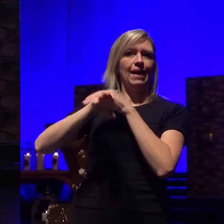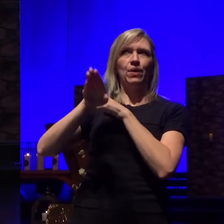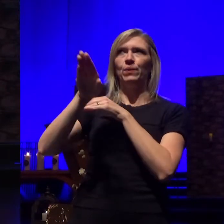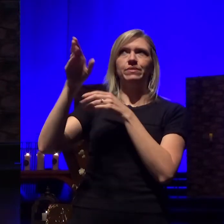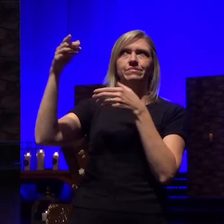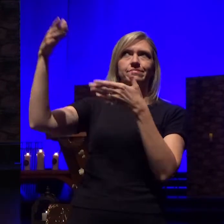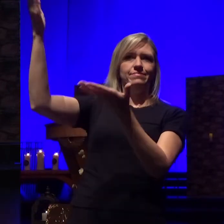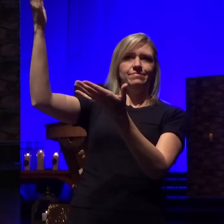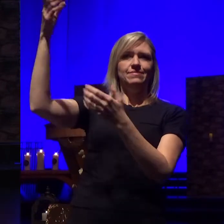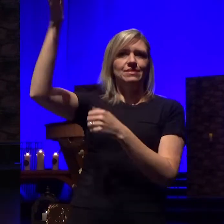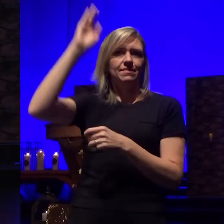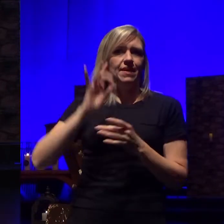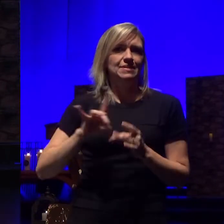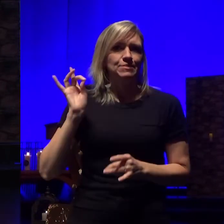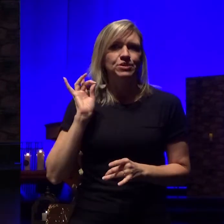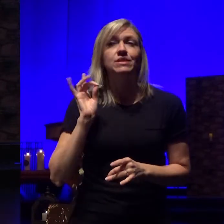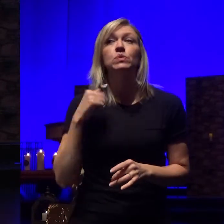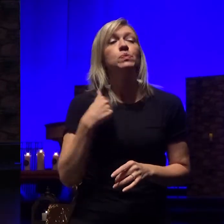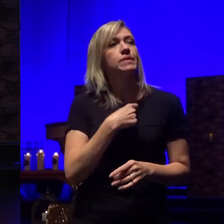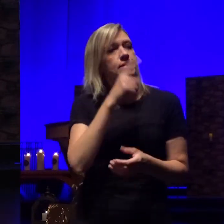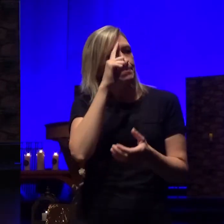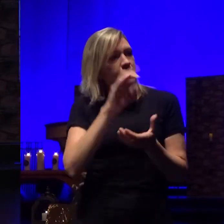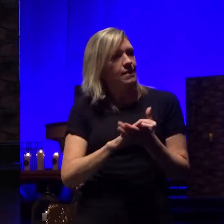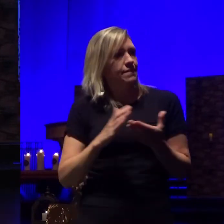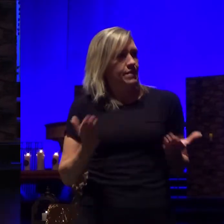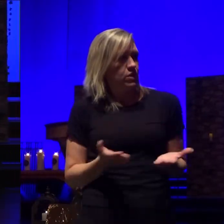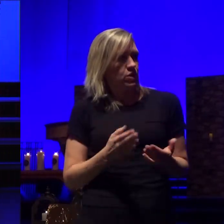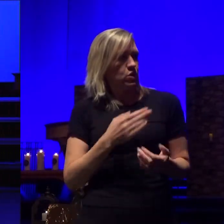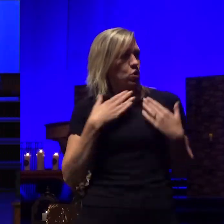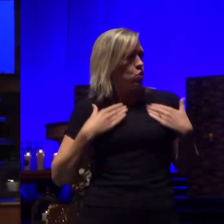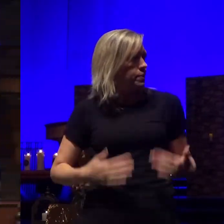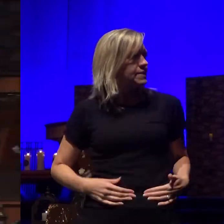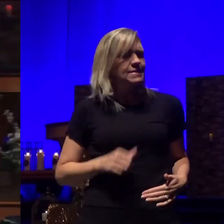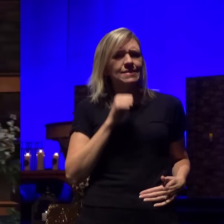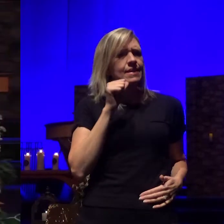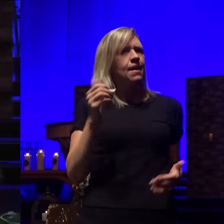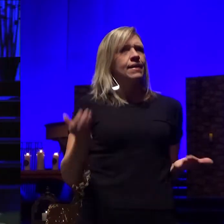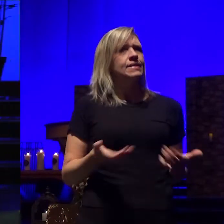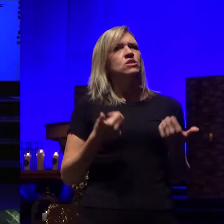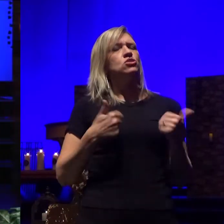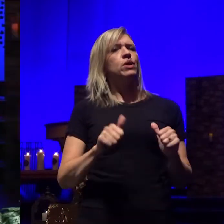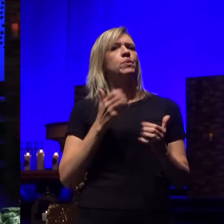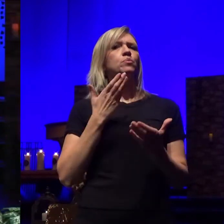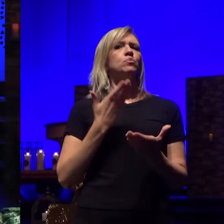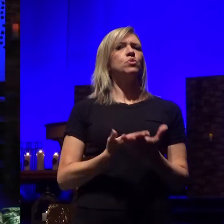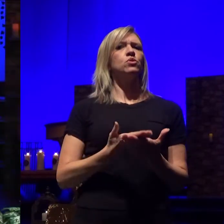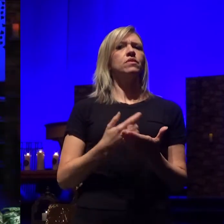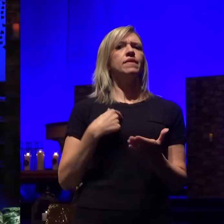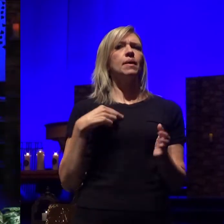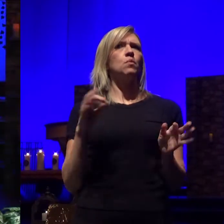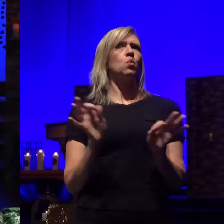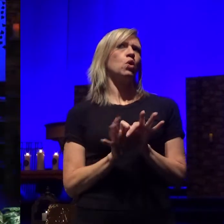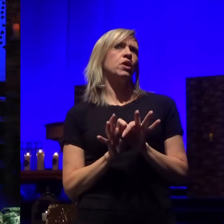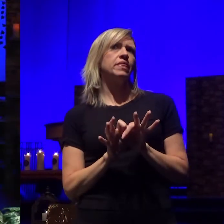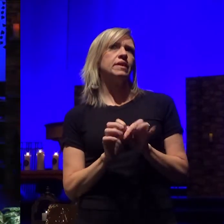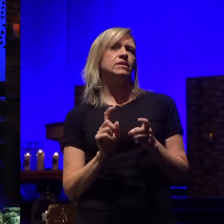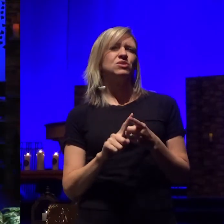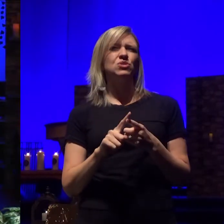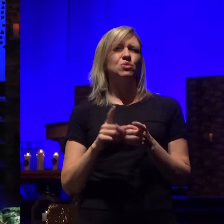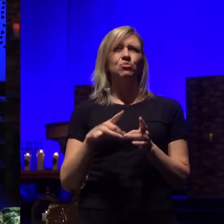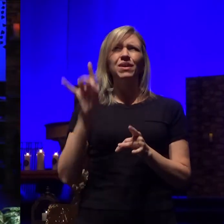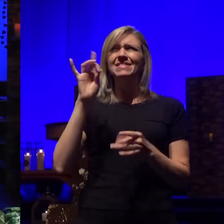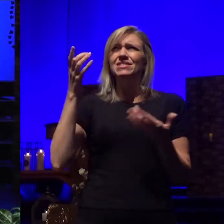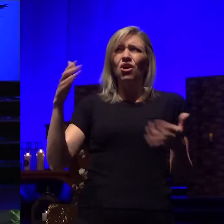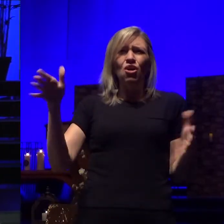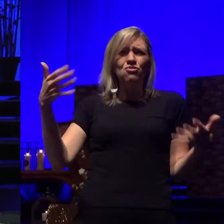spirit. And we believe that we as human beings are not here to try and prove our worthiness to a presence that